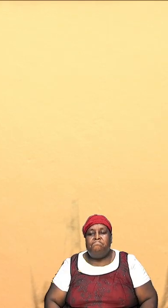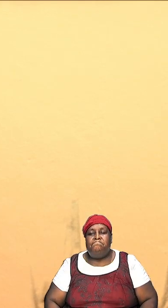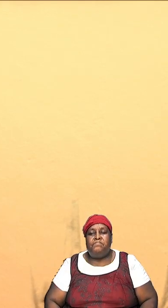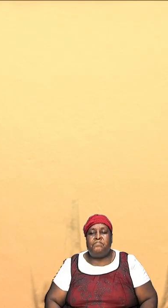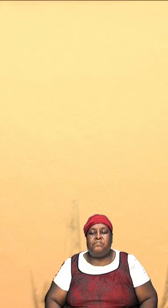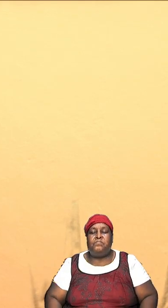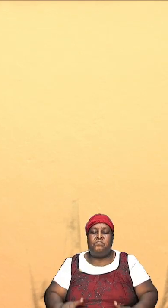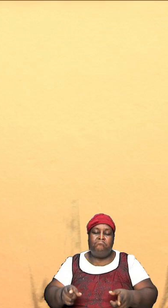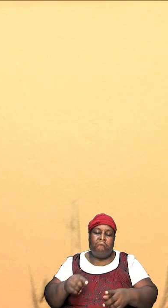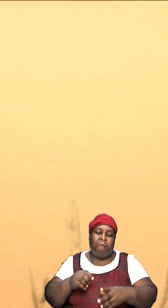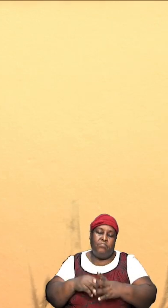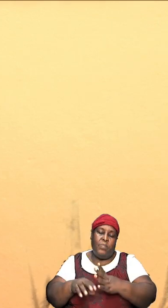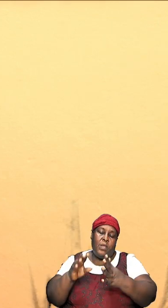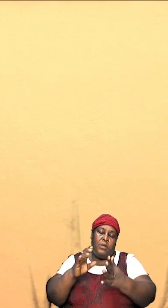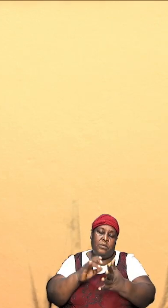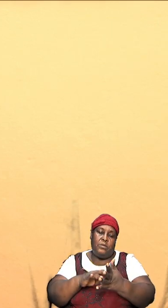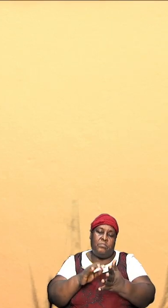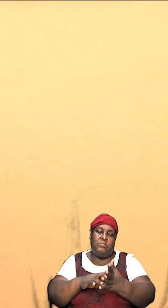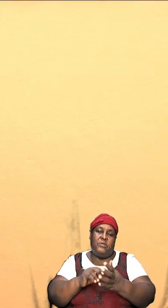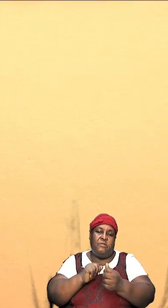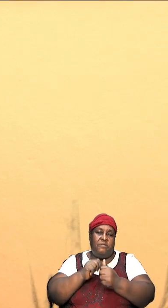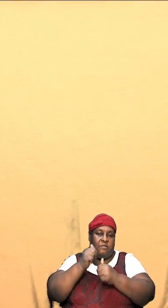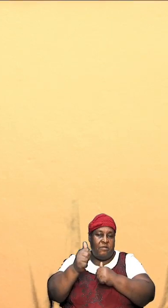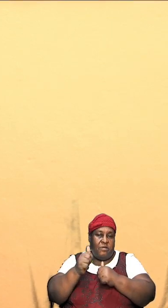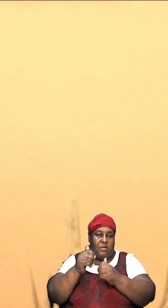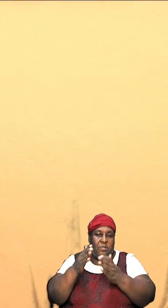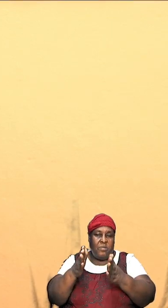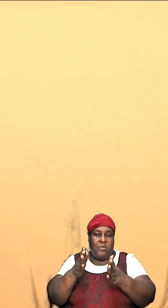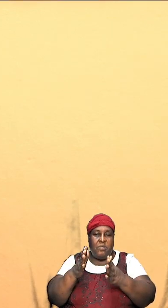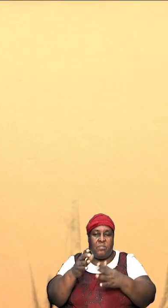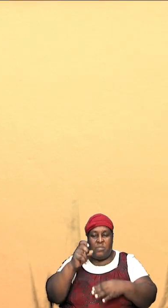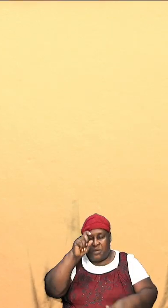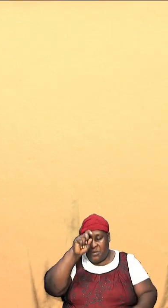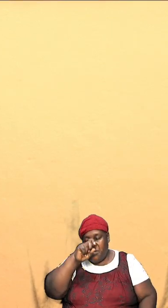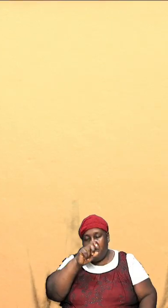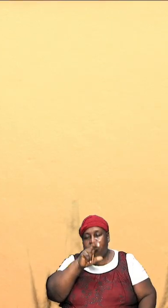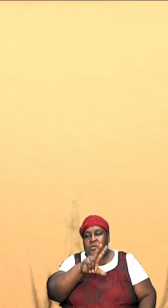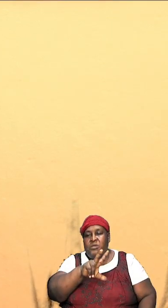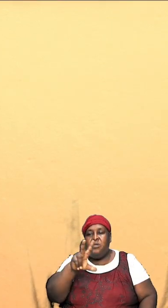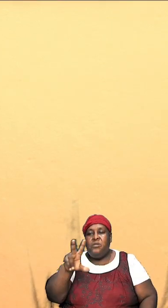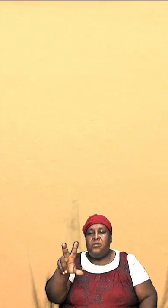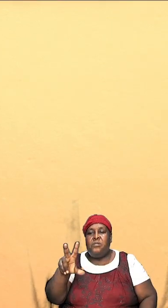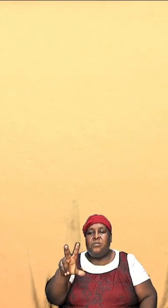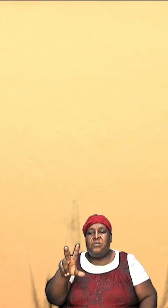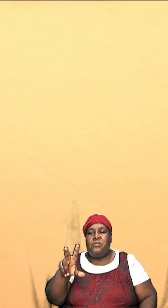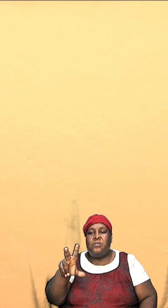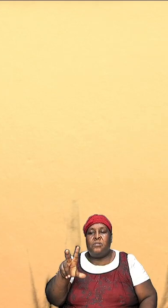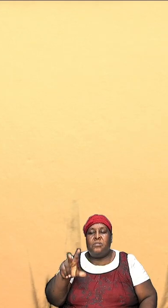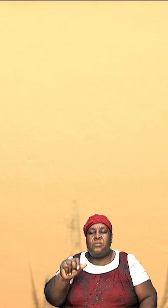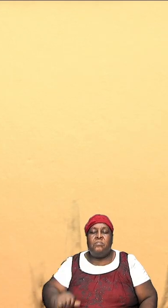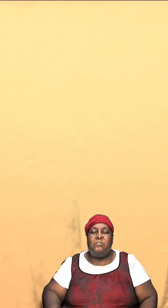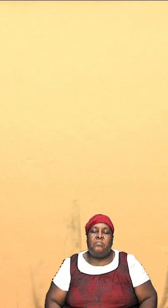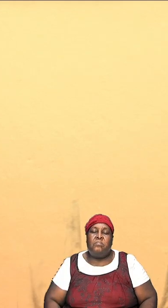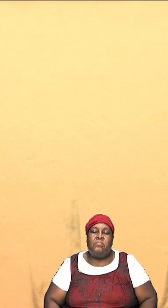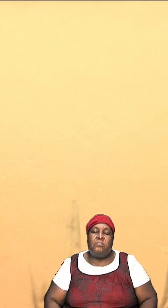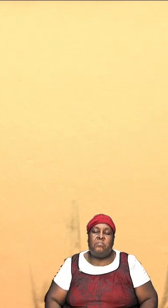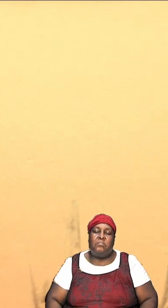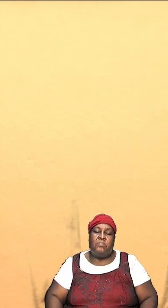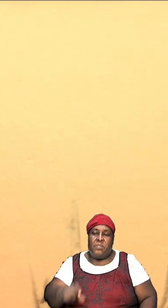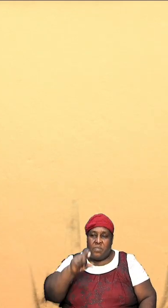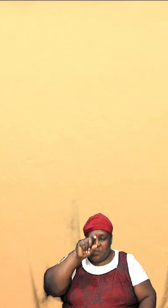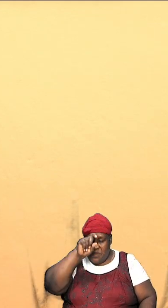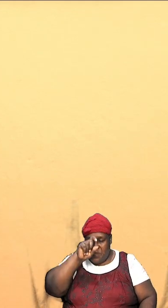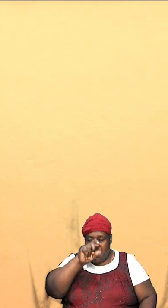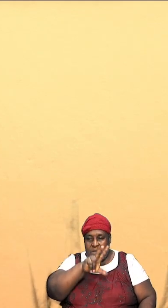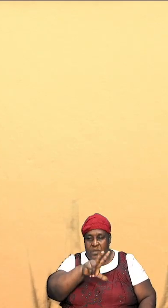to the scriptures, because we have a far way to go. Let's look at Exodus chapter 33, and we'll read through a couple verses. Exodus chapter